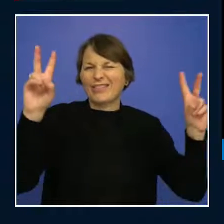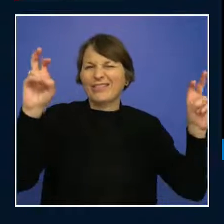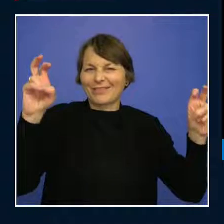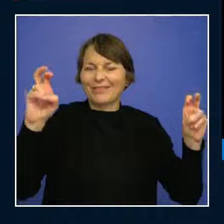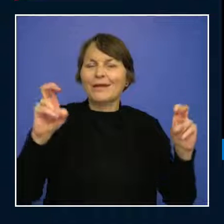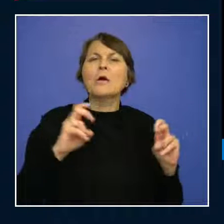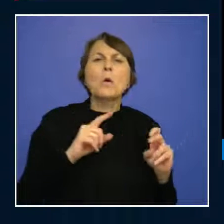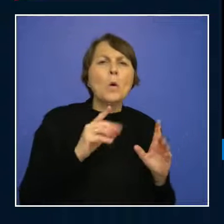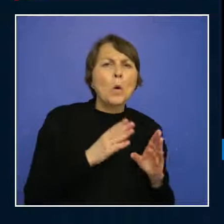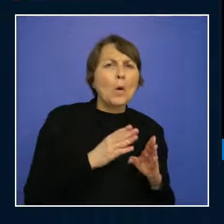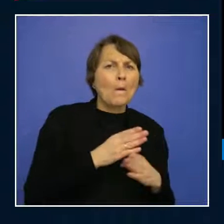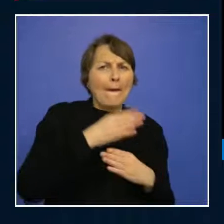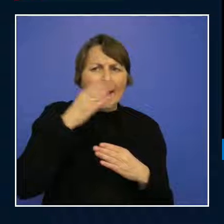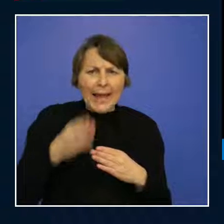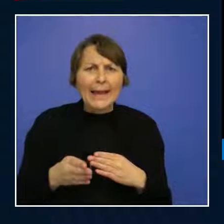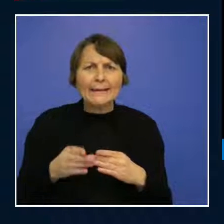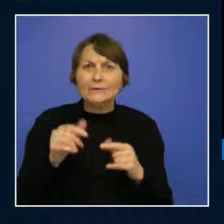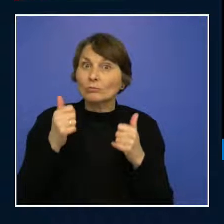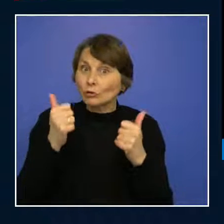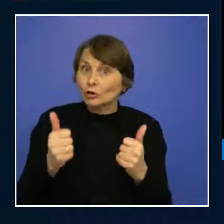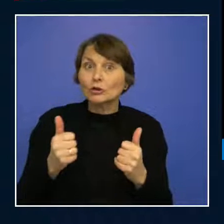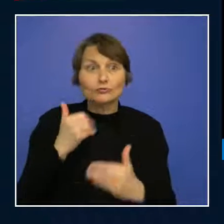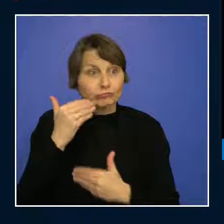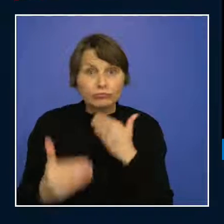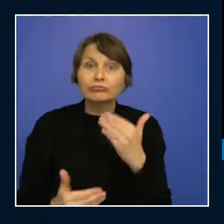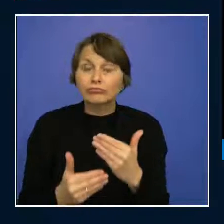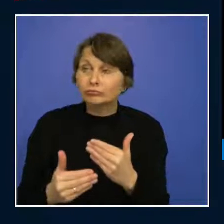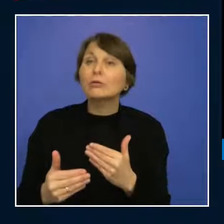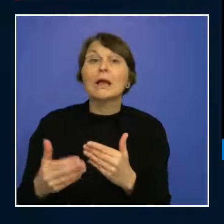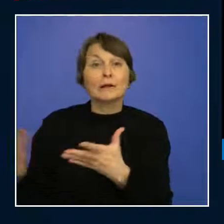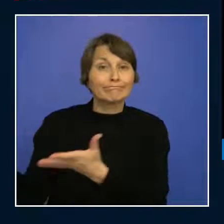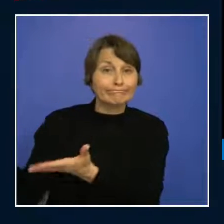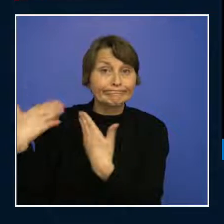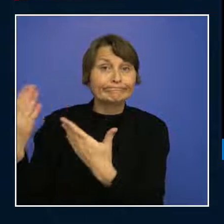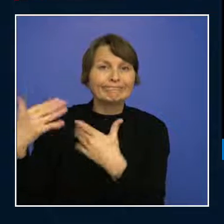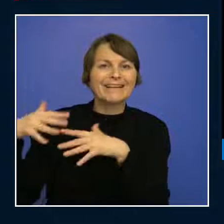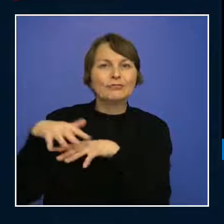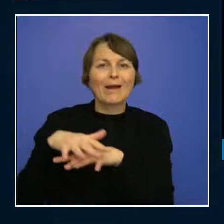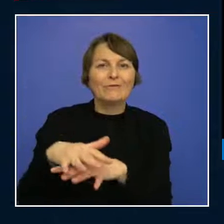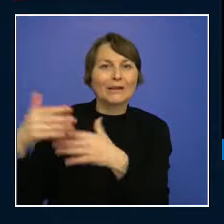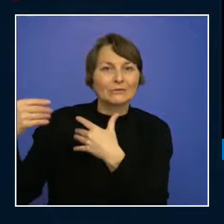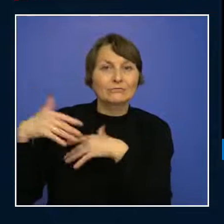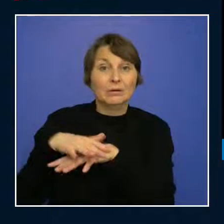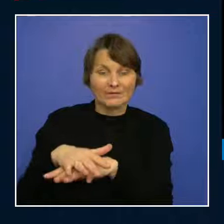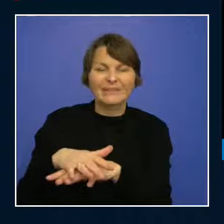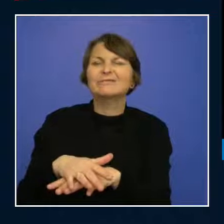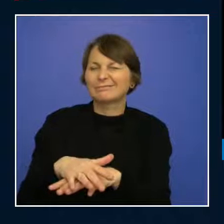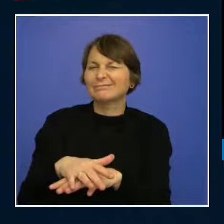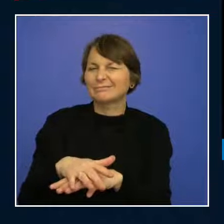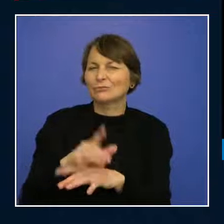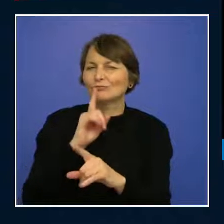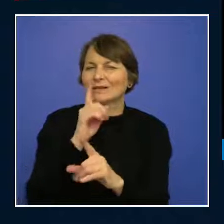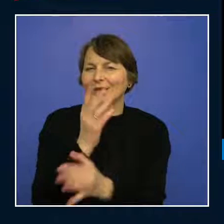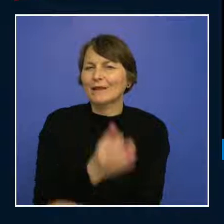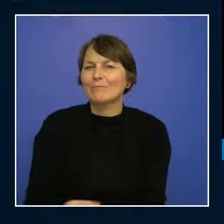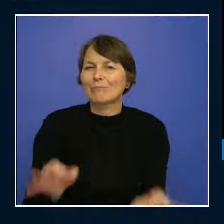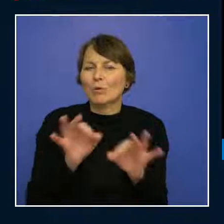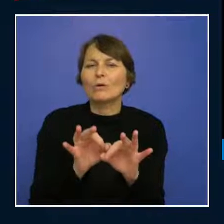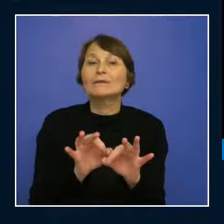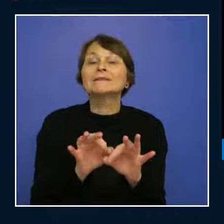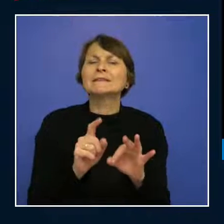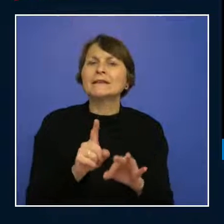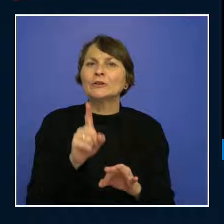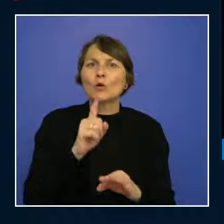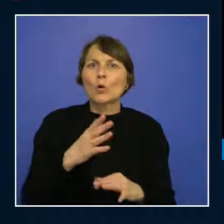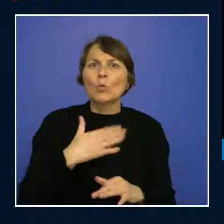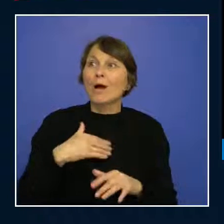actually receive traffic or not receive traffic. So that's obviously a key part of the load balancer, because the last thing that you want to be doing is routing